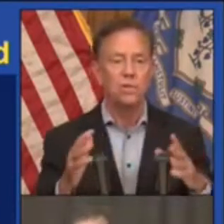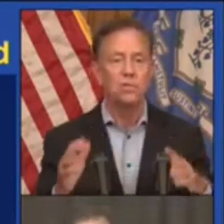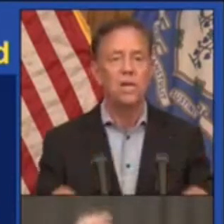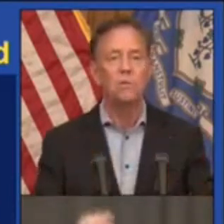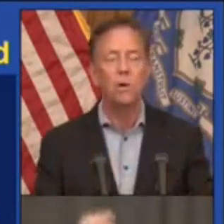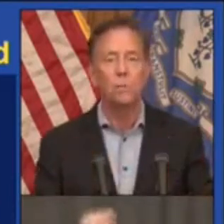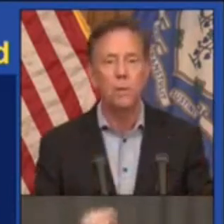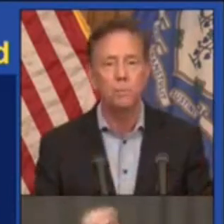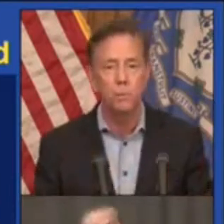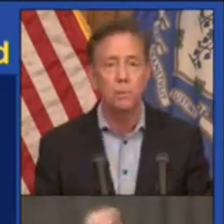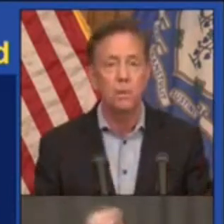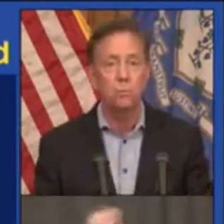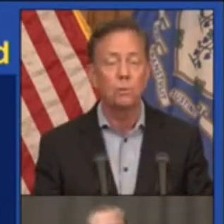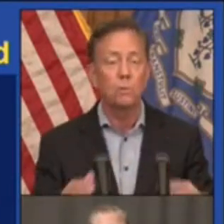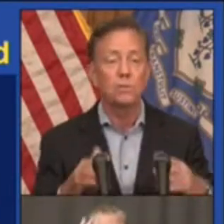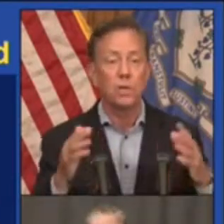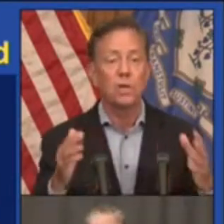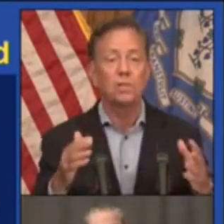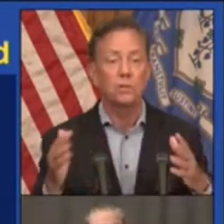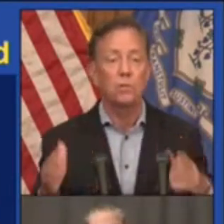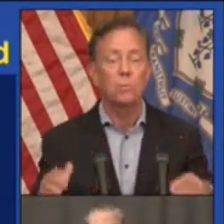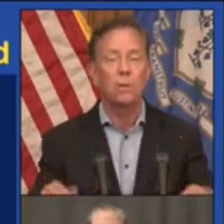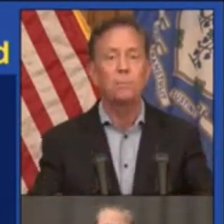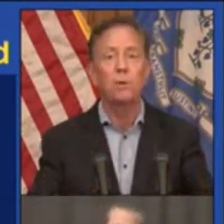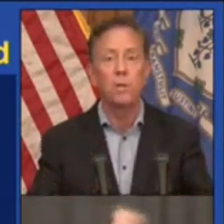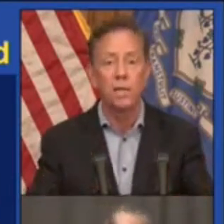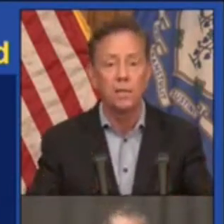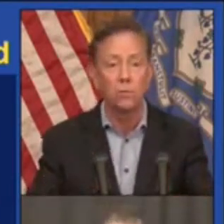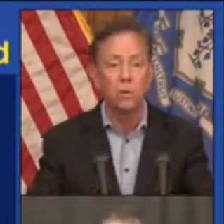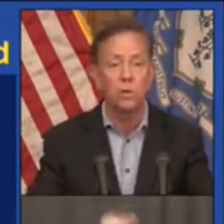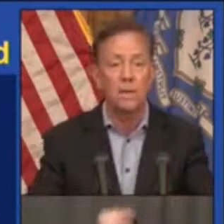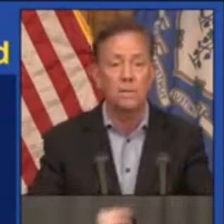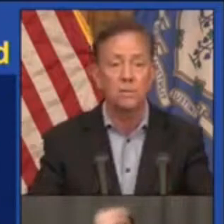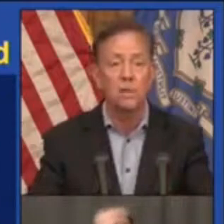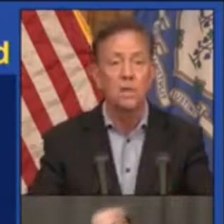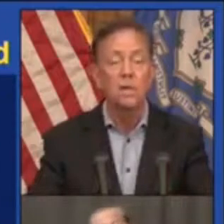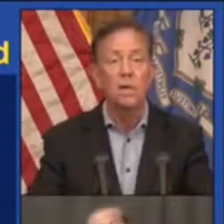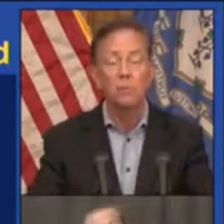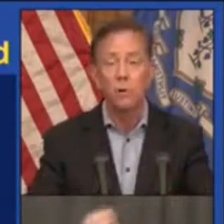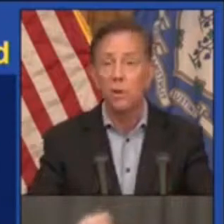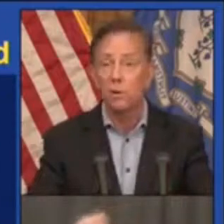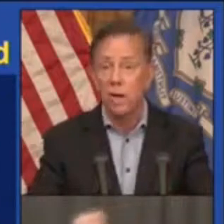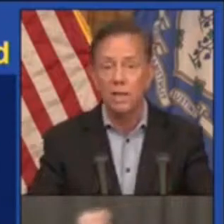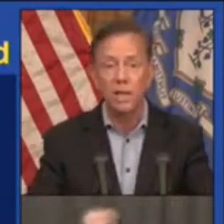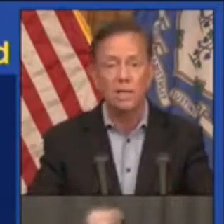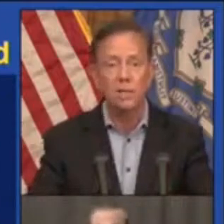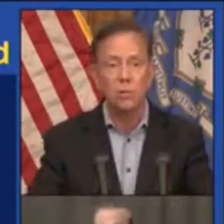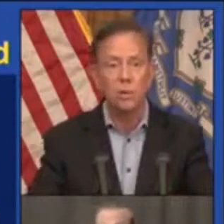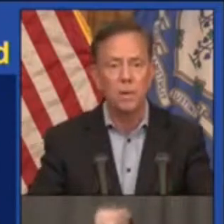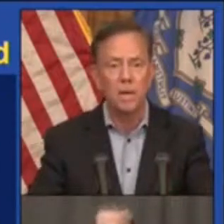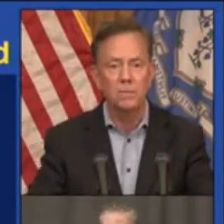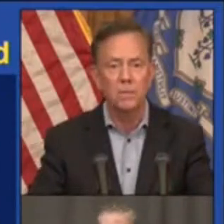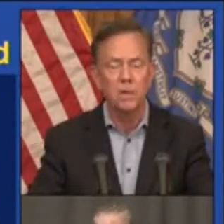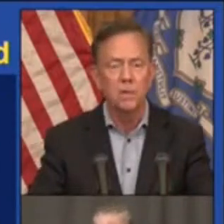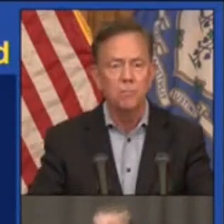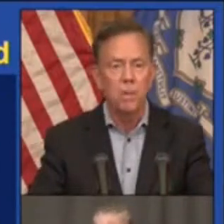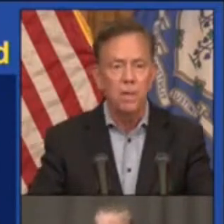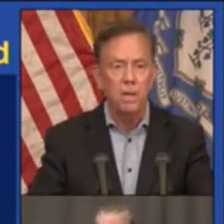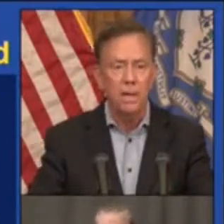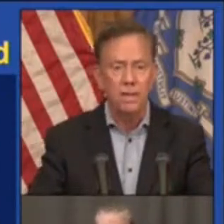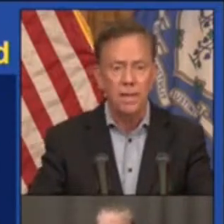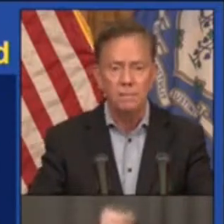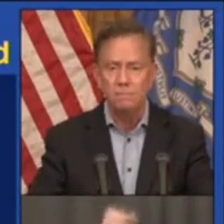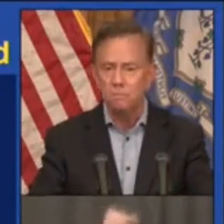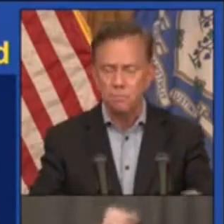of the state rest of the country where people are likely to wear the mask and where they're not likely to wear the mask.